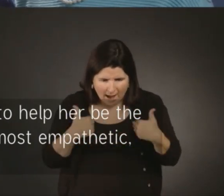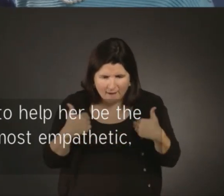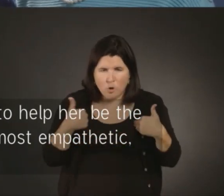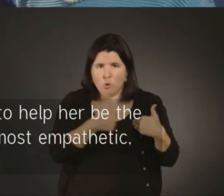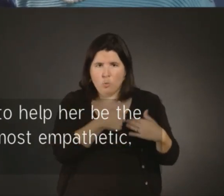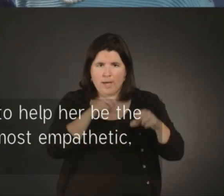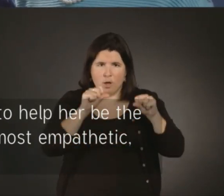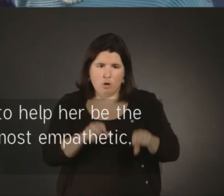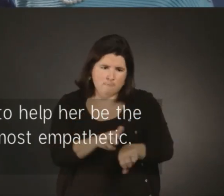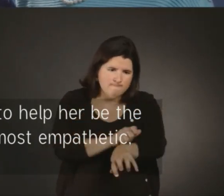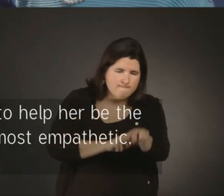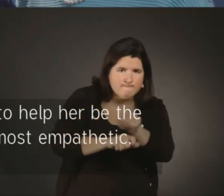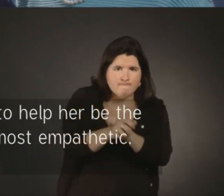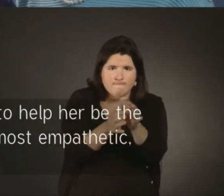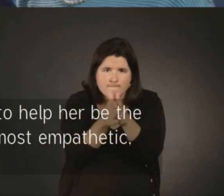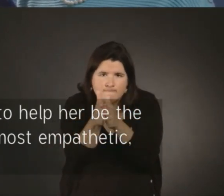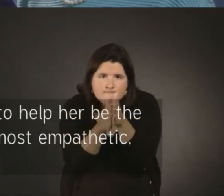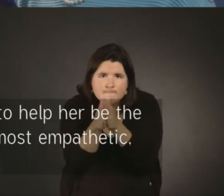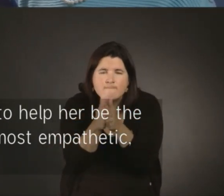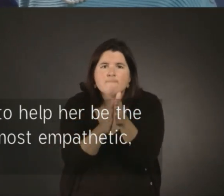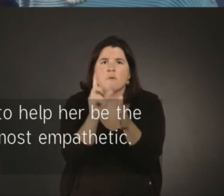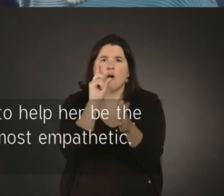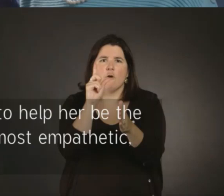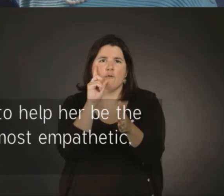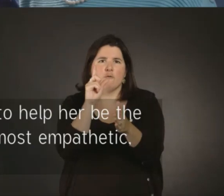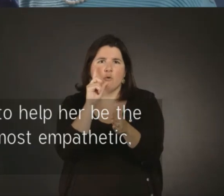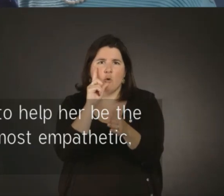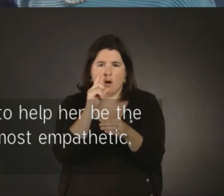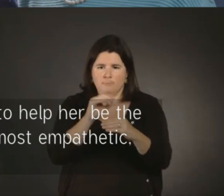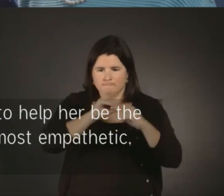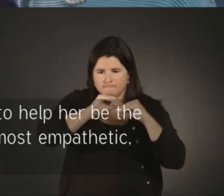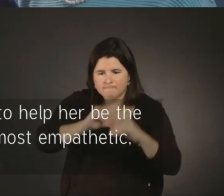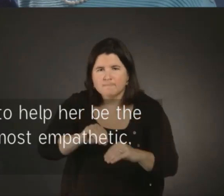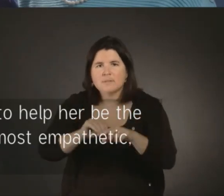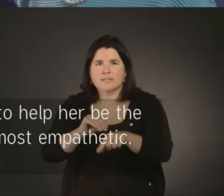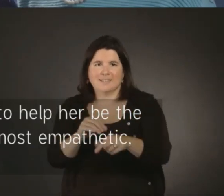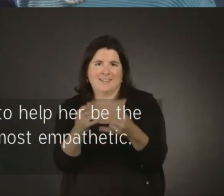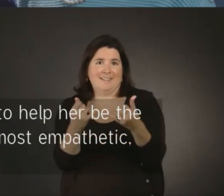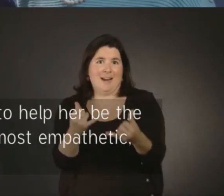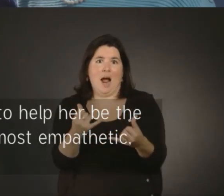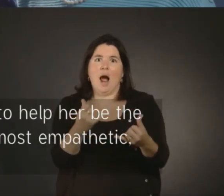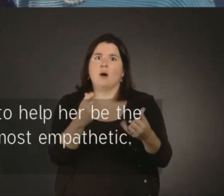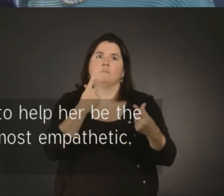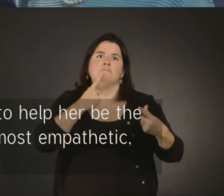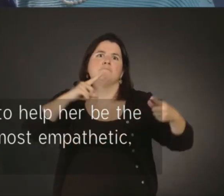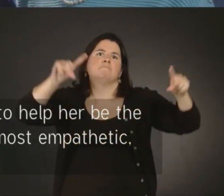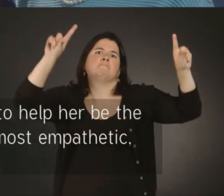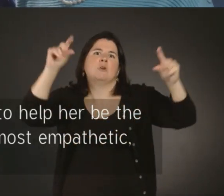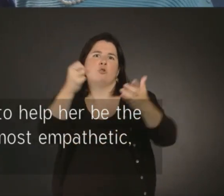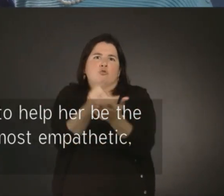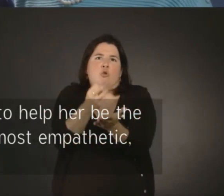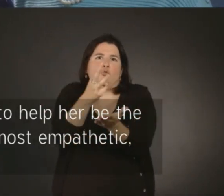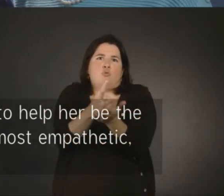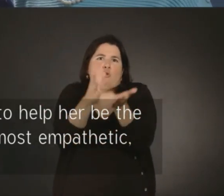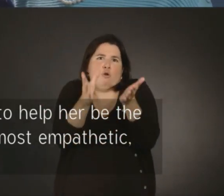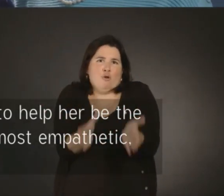help her be the fine social worker she is today, and one of the most